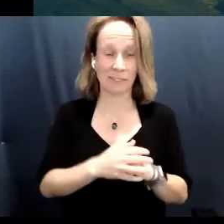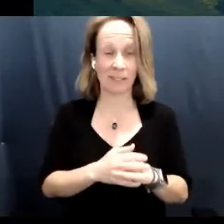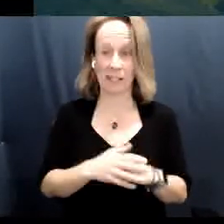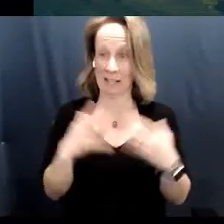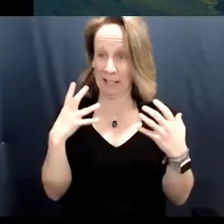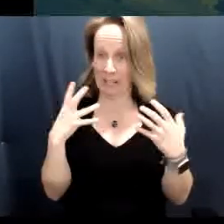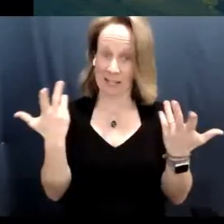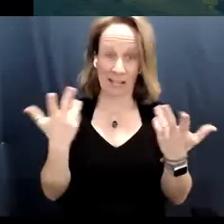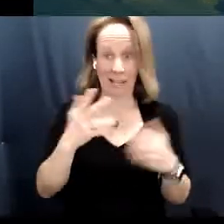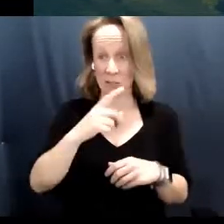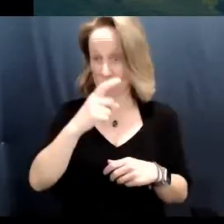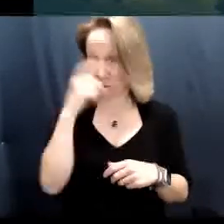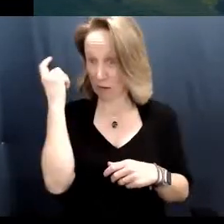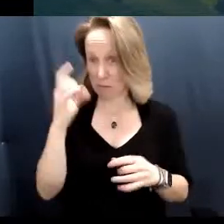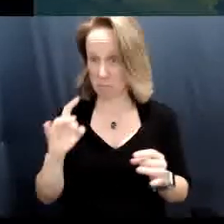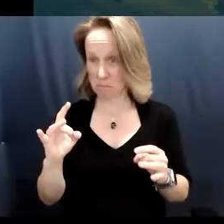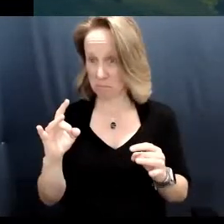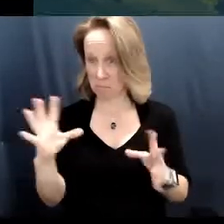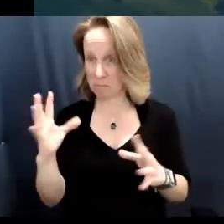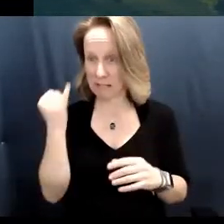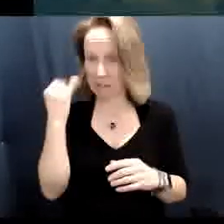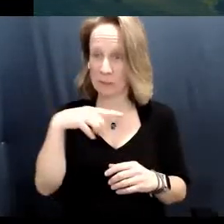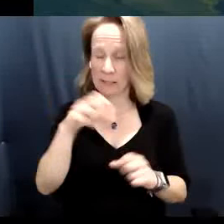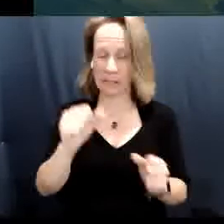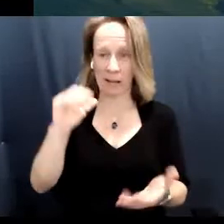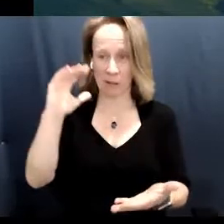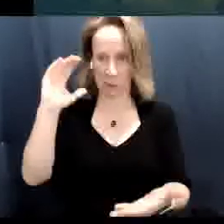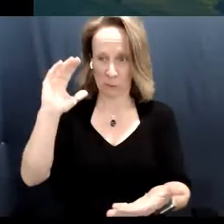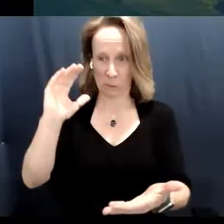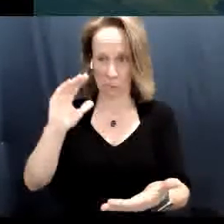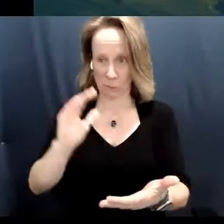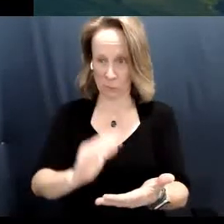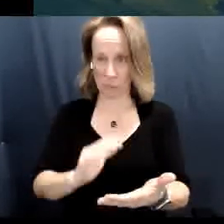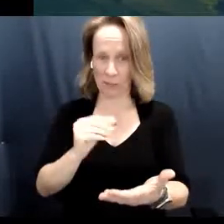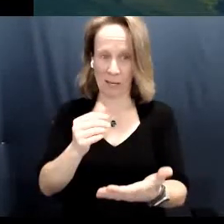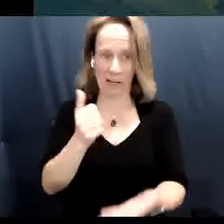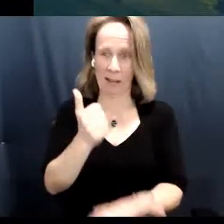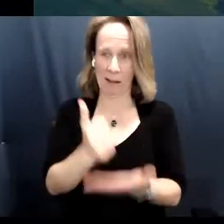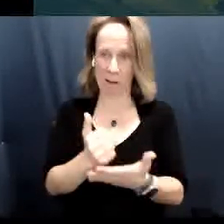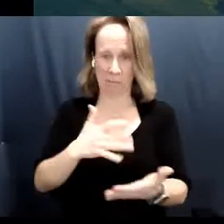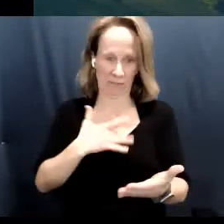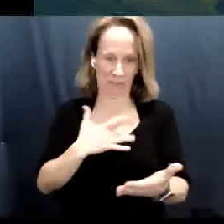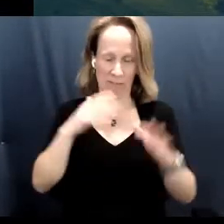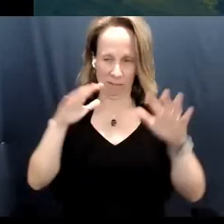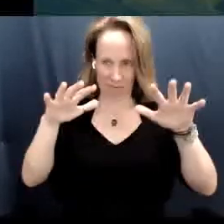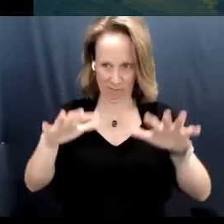distressing, so we have to be able to diffuse it and help survivors get back to a sense of calm.